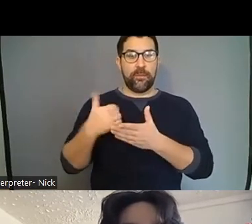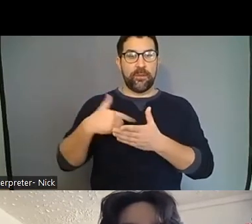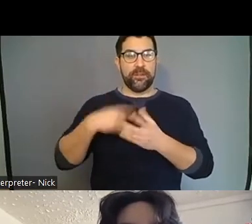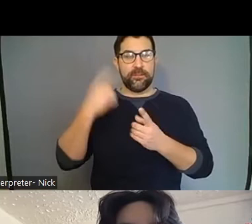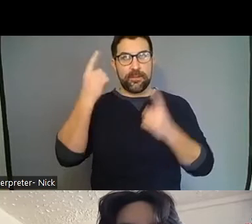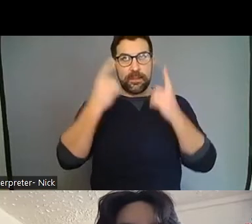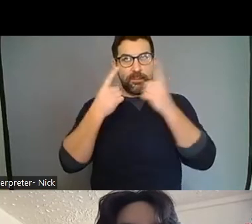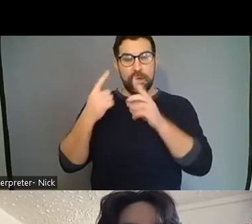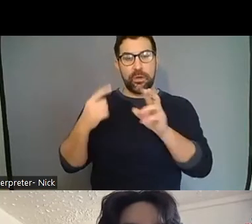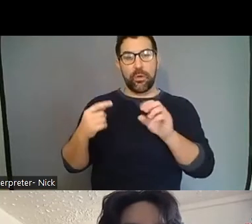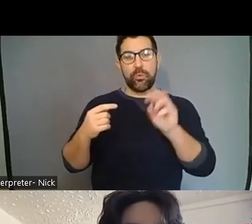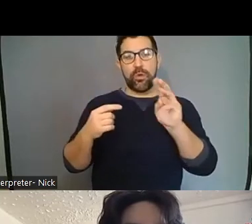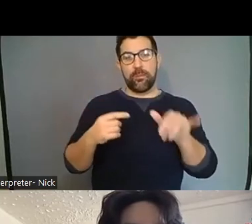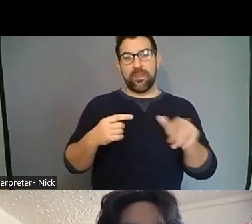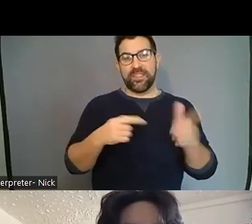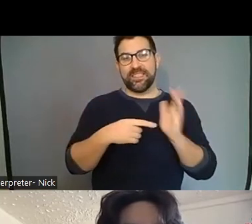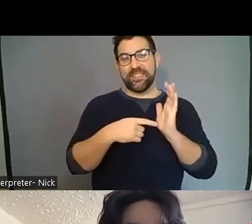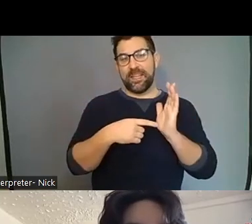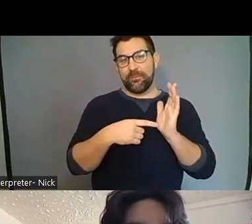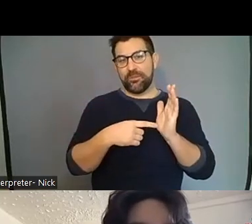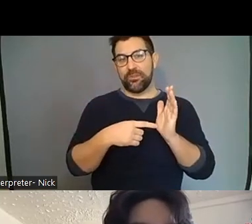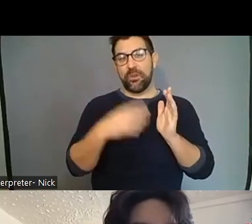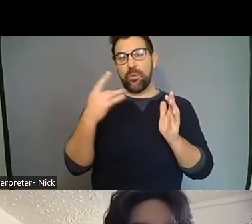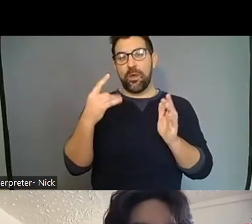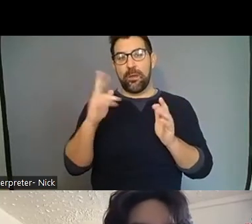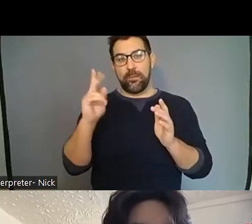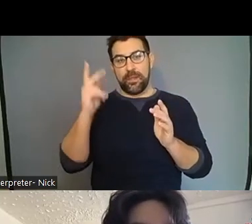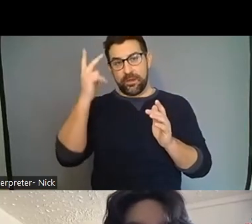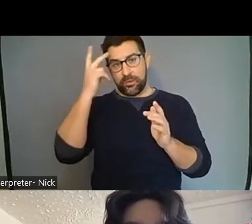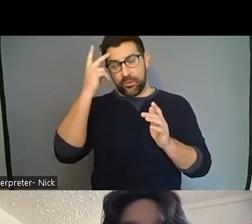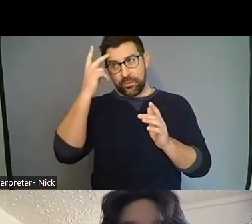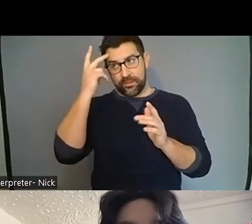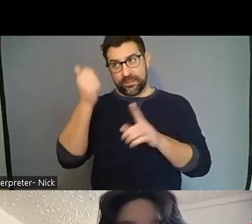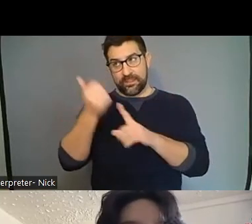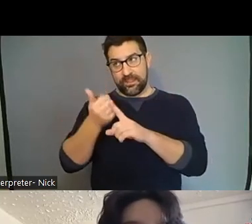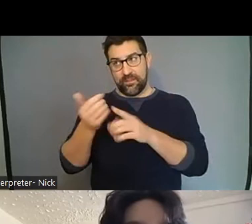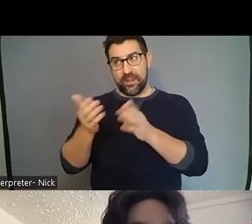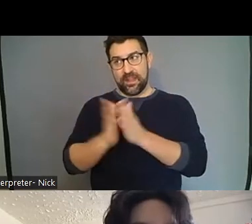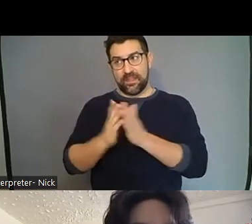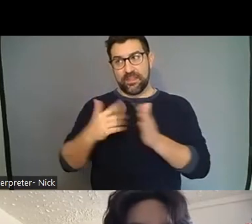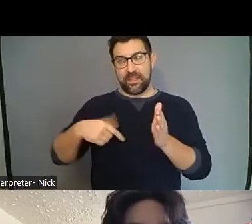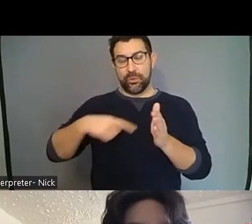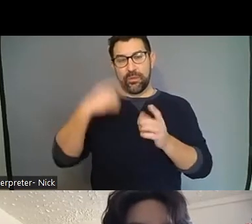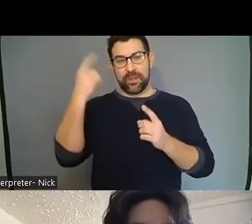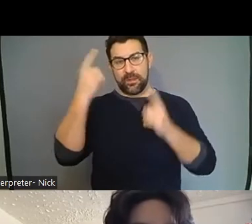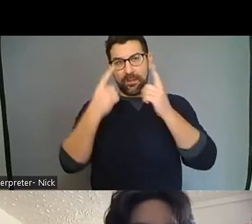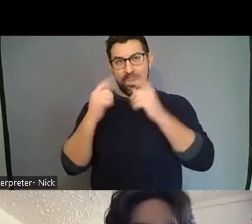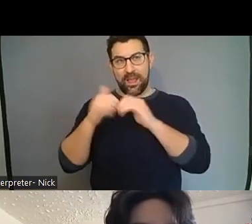then Rommy for these examples, because the political also asks us to think about how we are